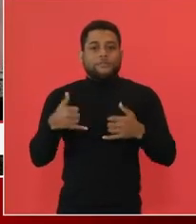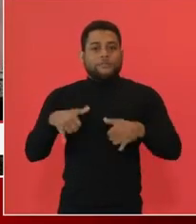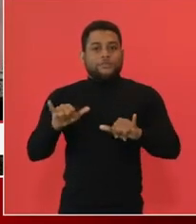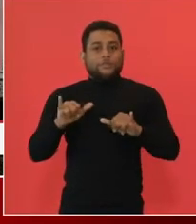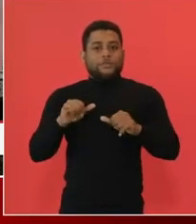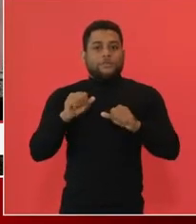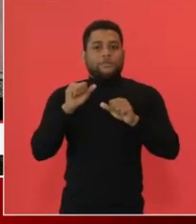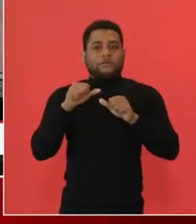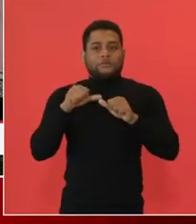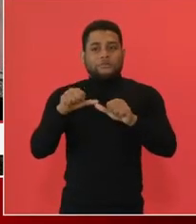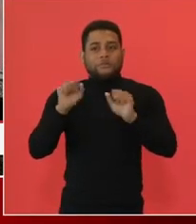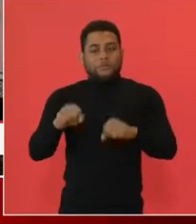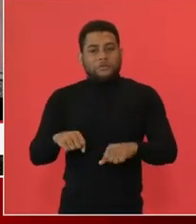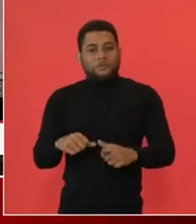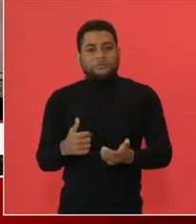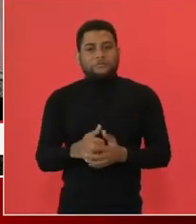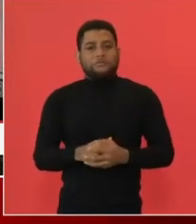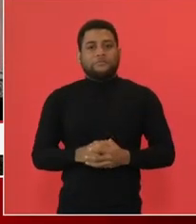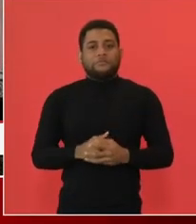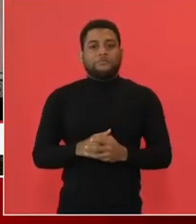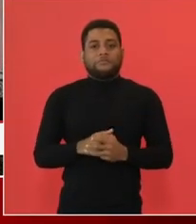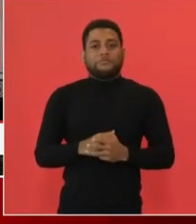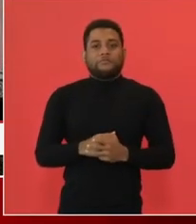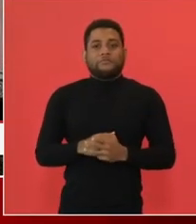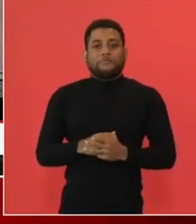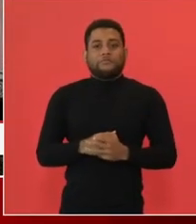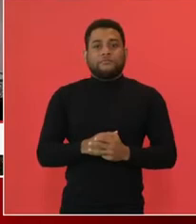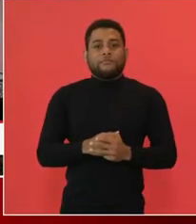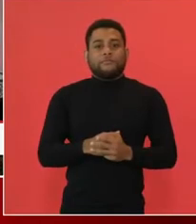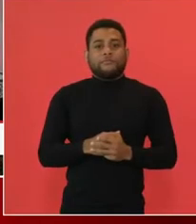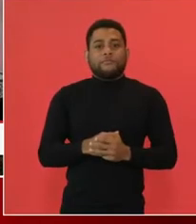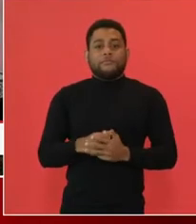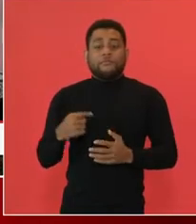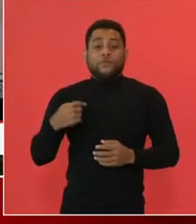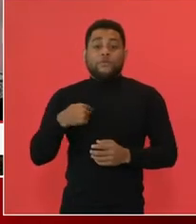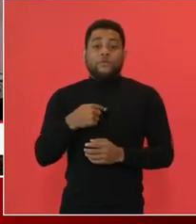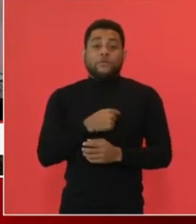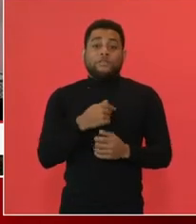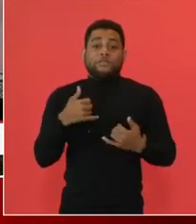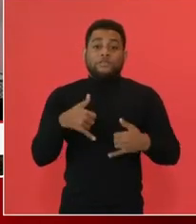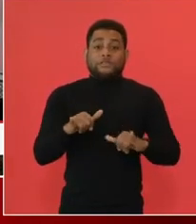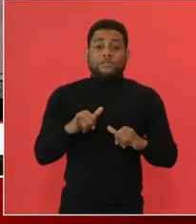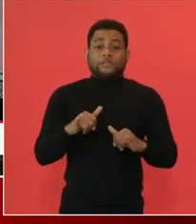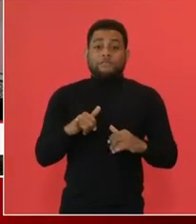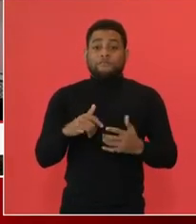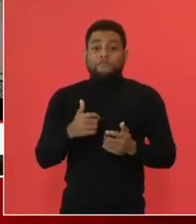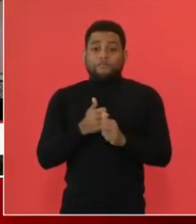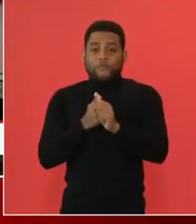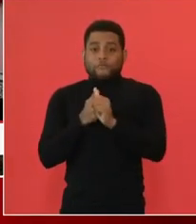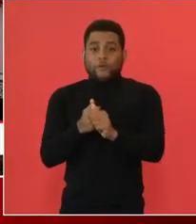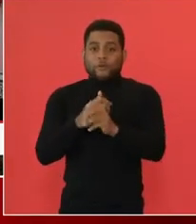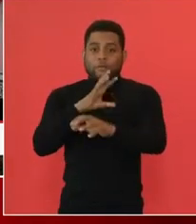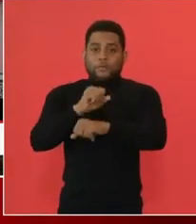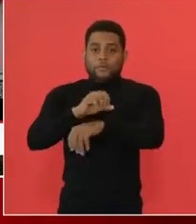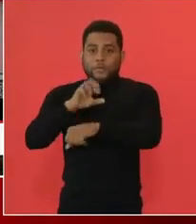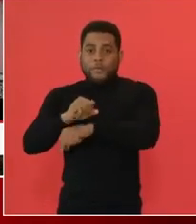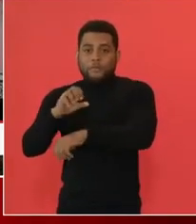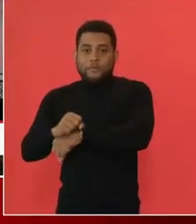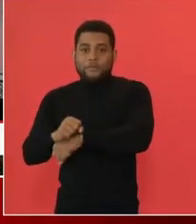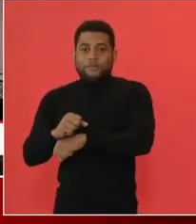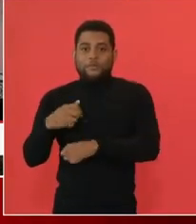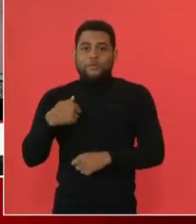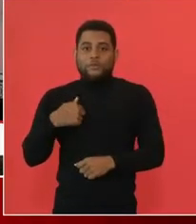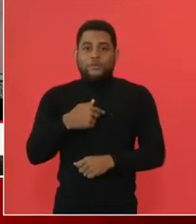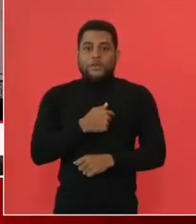DMV interactions. So we are still completing the appointments that were booked in June. So